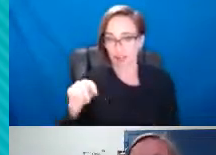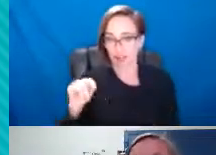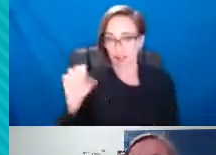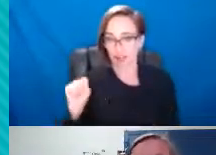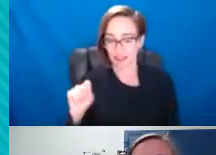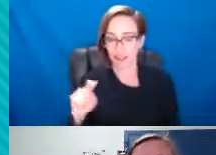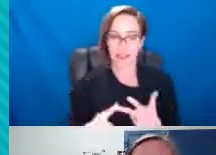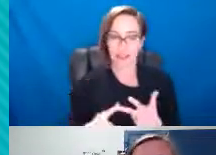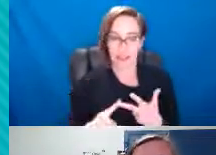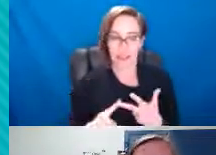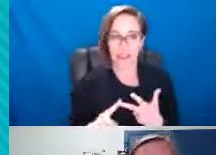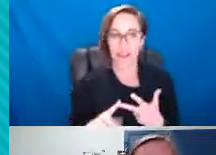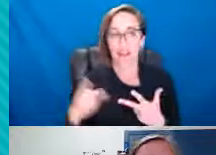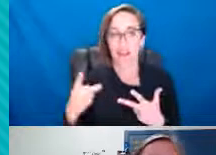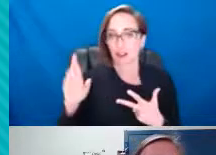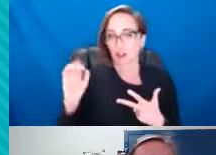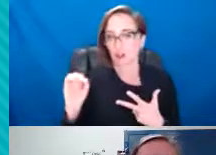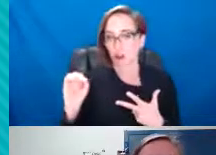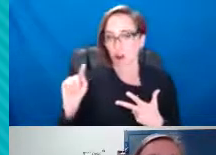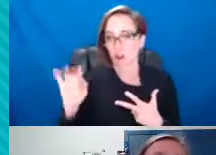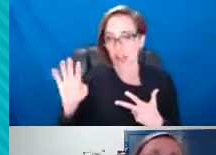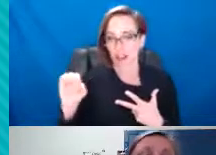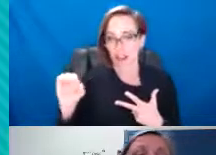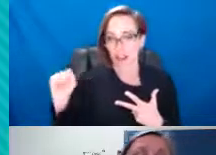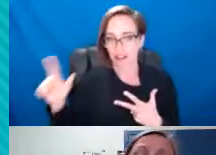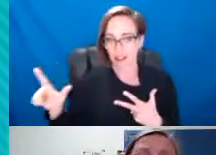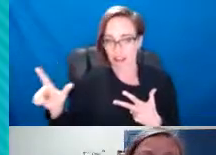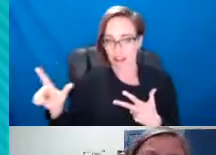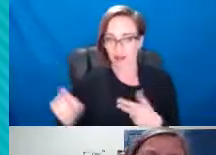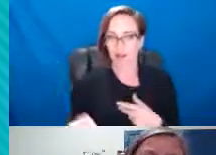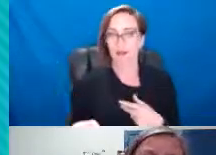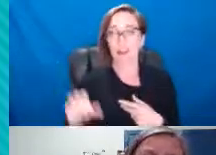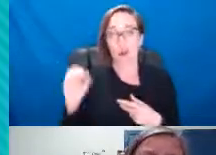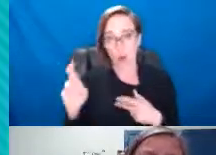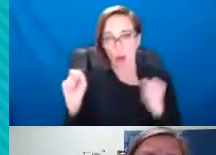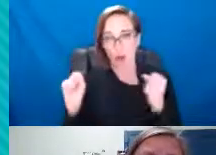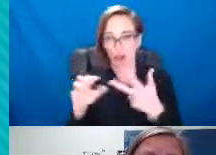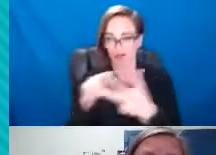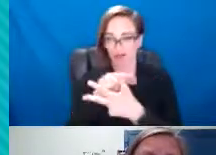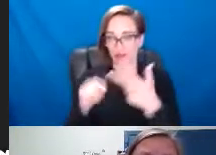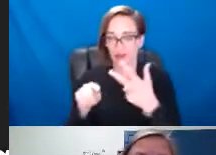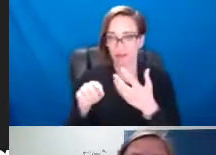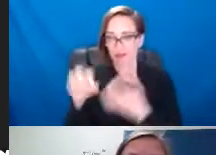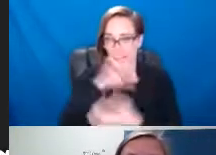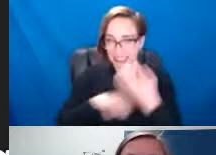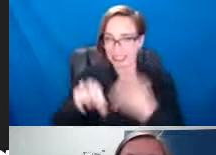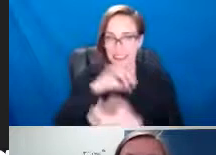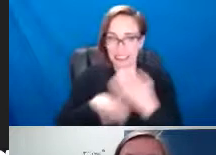protactile or PT-ASL, or a combination of any of the above. I